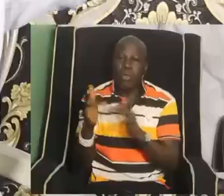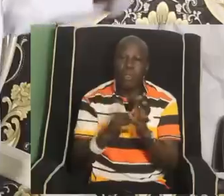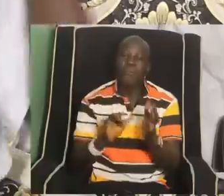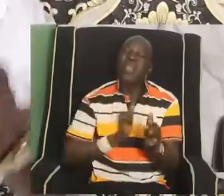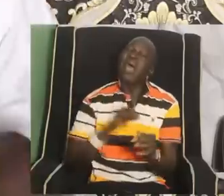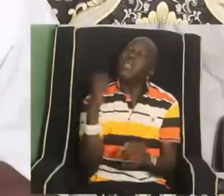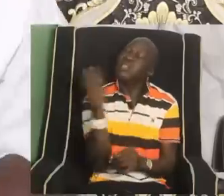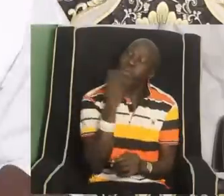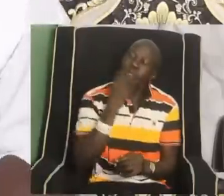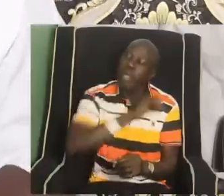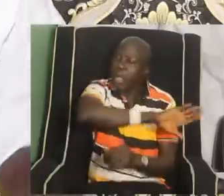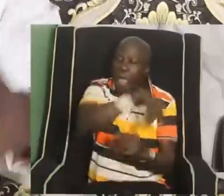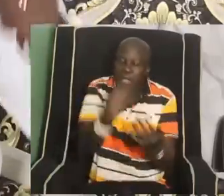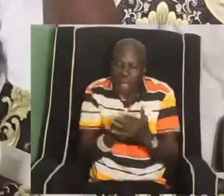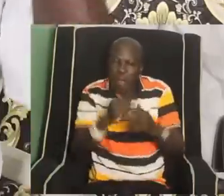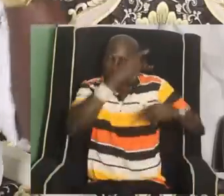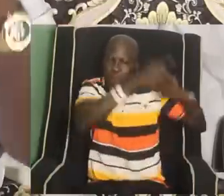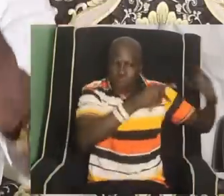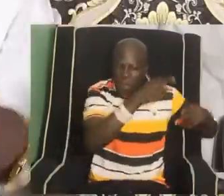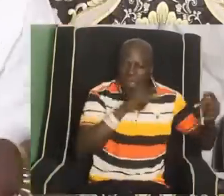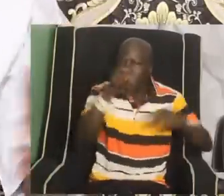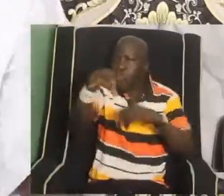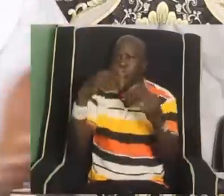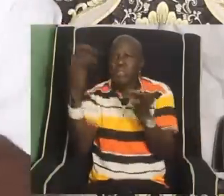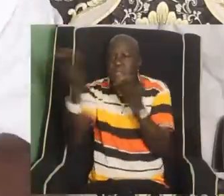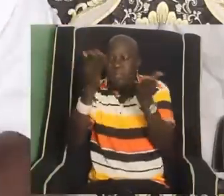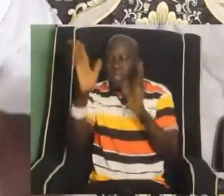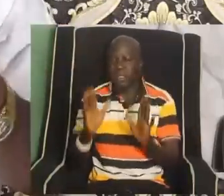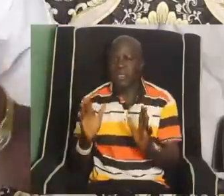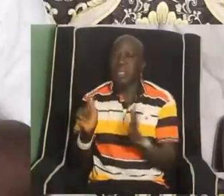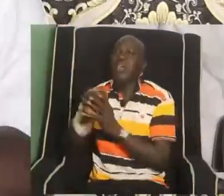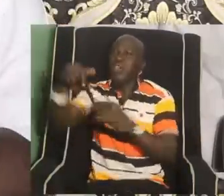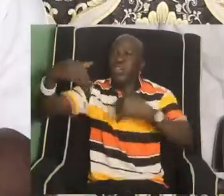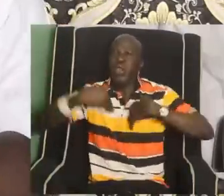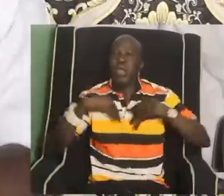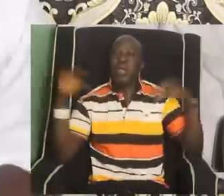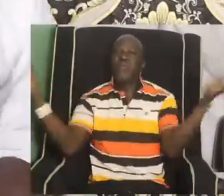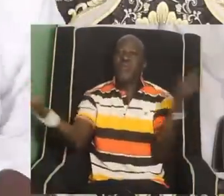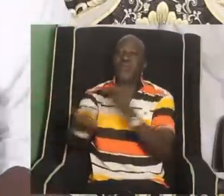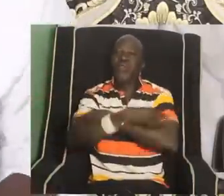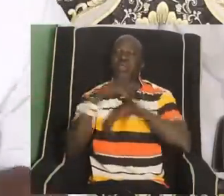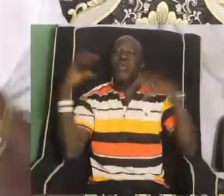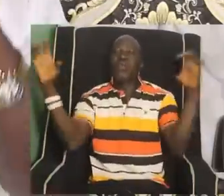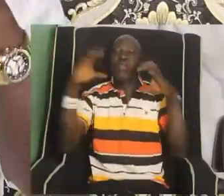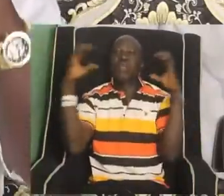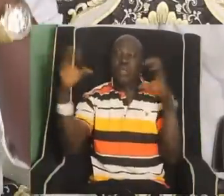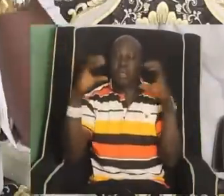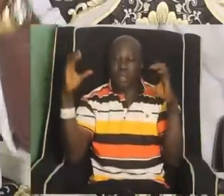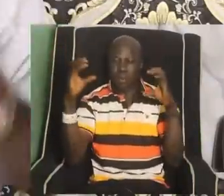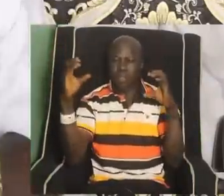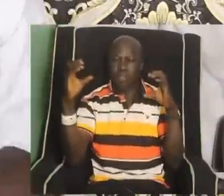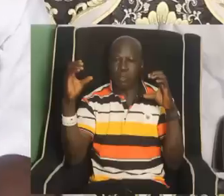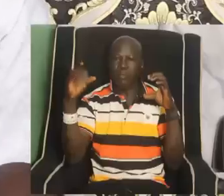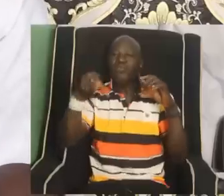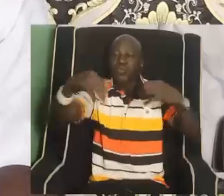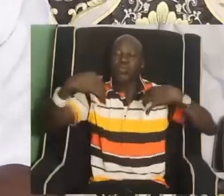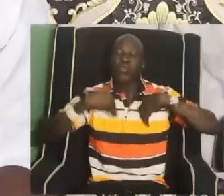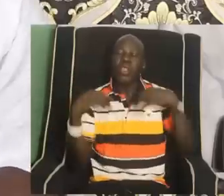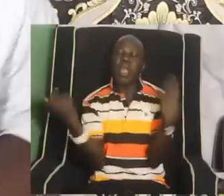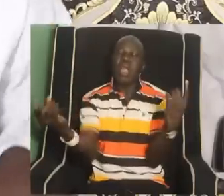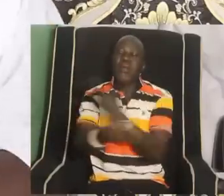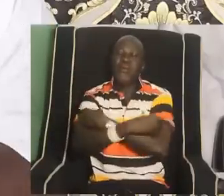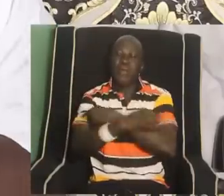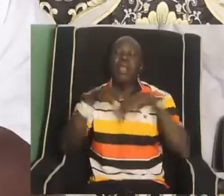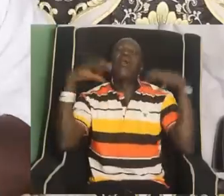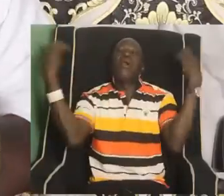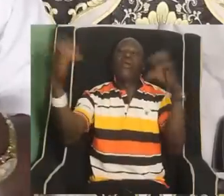so bi wole. I speak as a prophet. Iwo iranse yi. You the seven. Wa ni ojo ayeye. Amen. Love the day of celebration. Won ni wa lojo